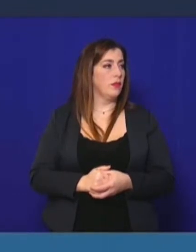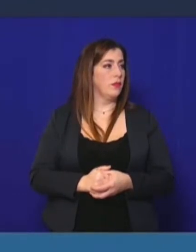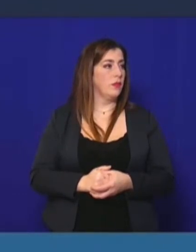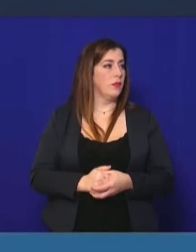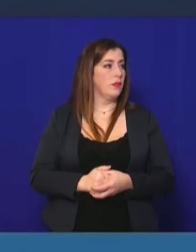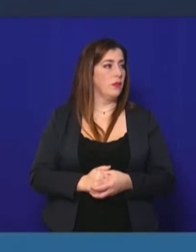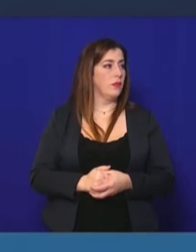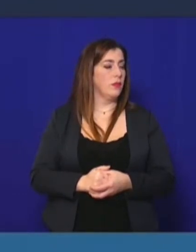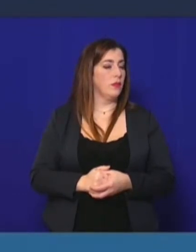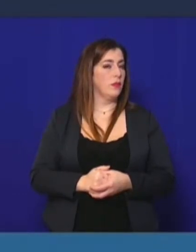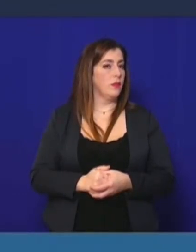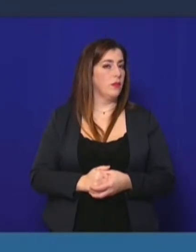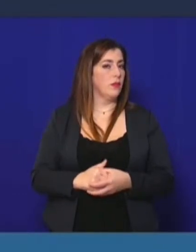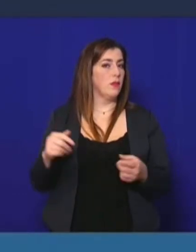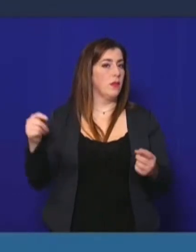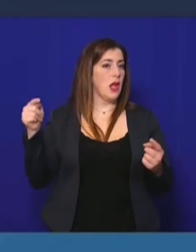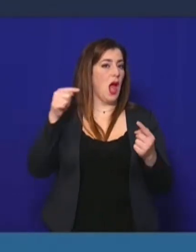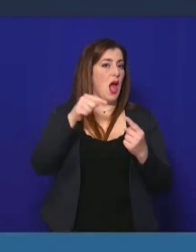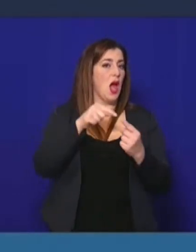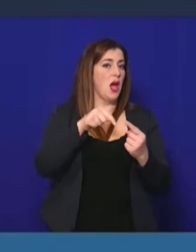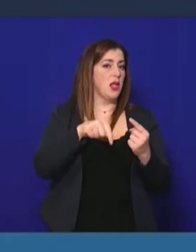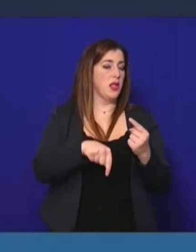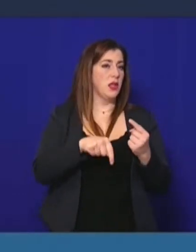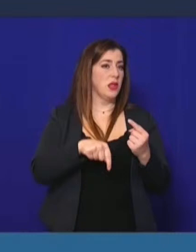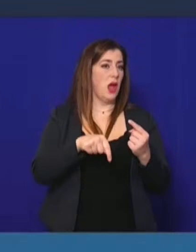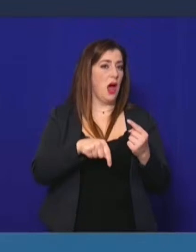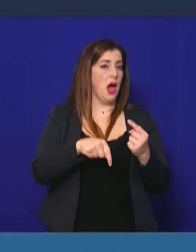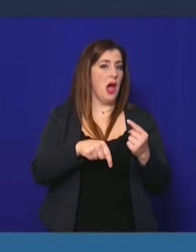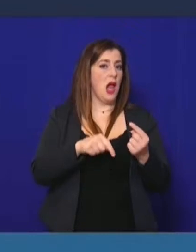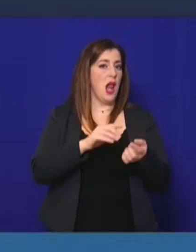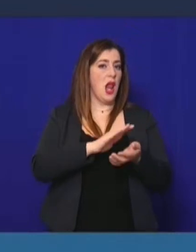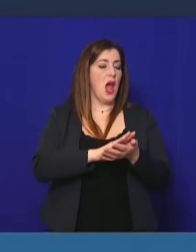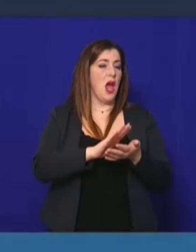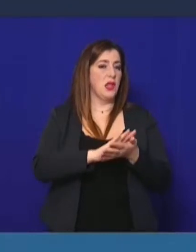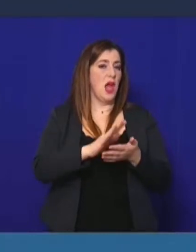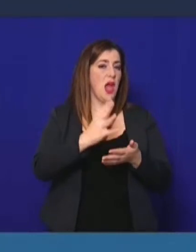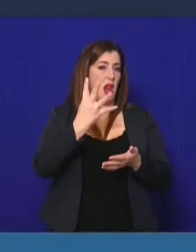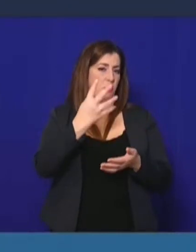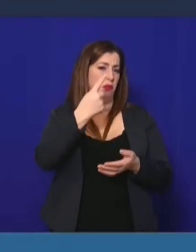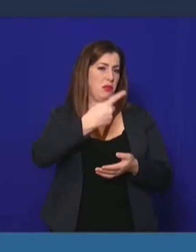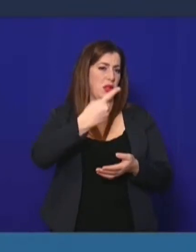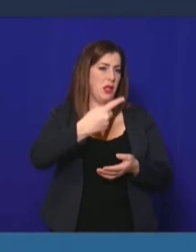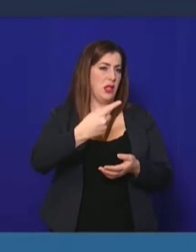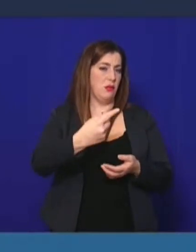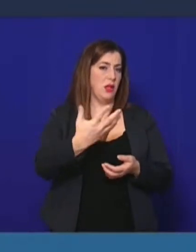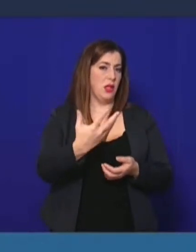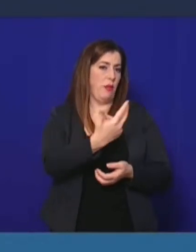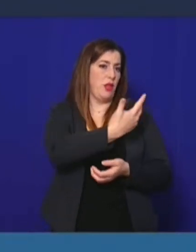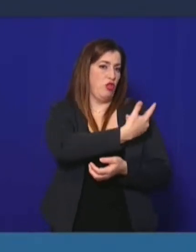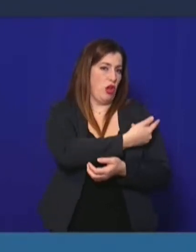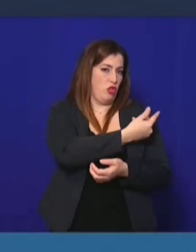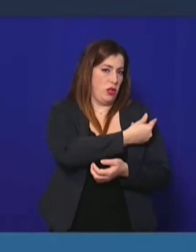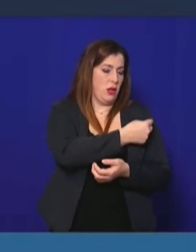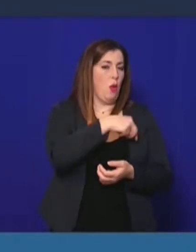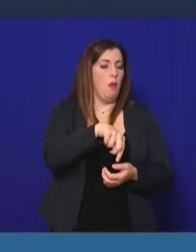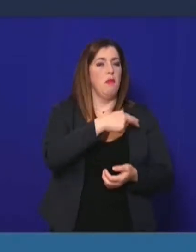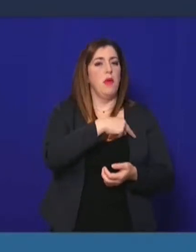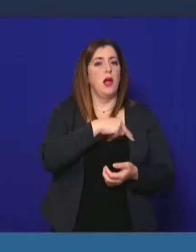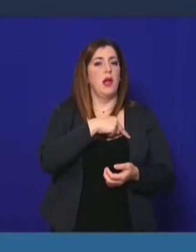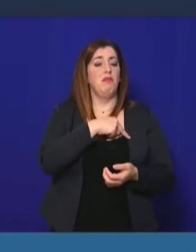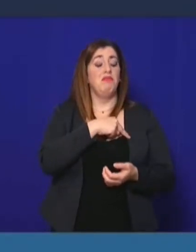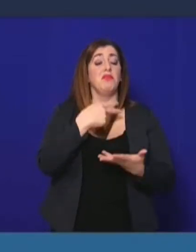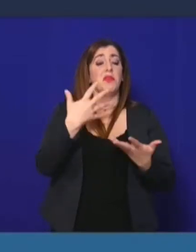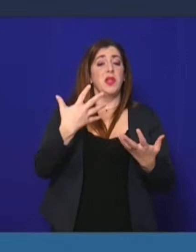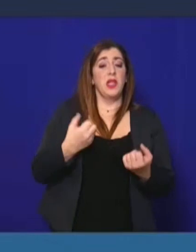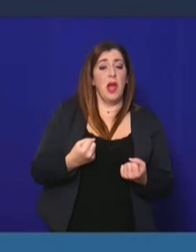fejn Maltin qed jiġu vaccinated. Iktar biex insarħu moħħ in-nies. Kien hemm side effects li rapportaw nies